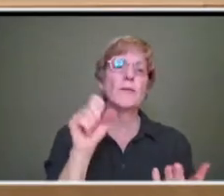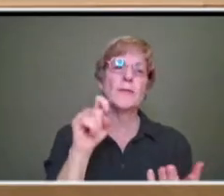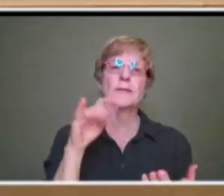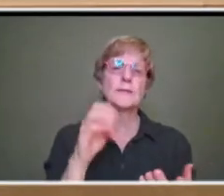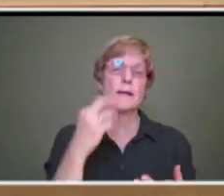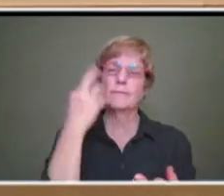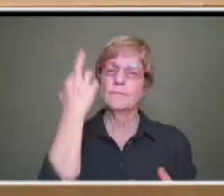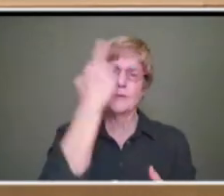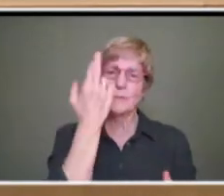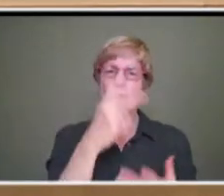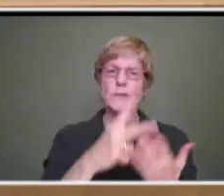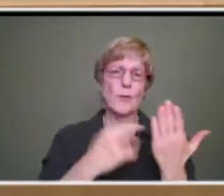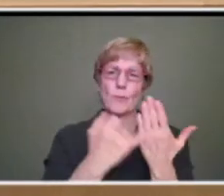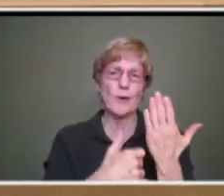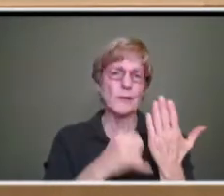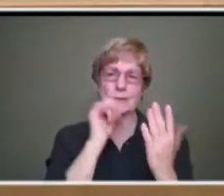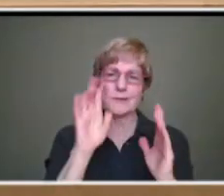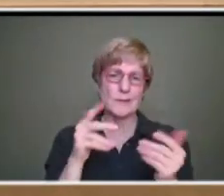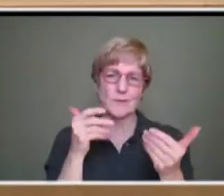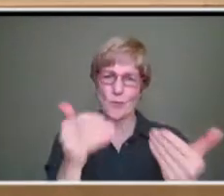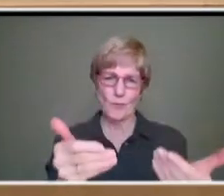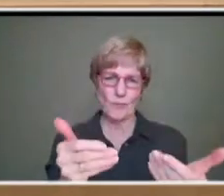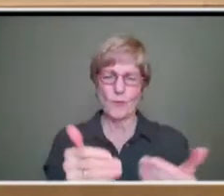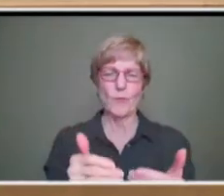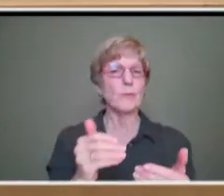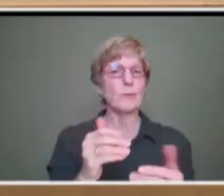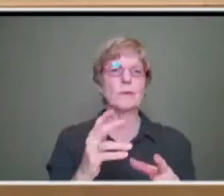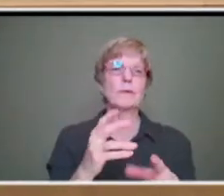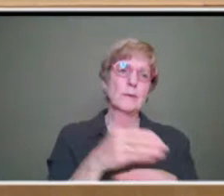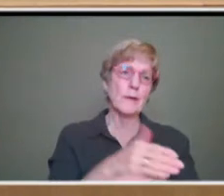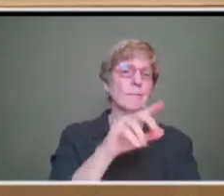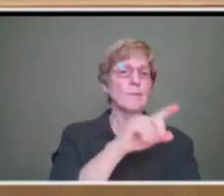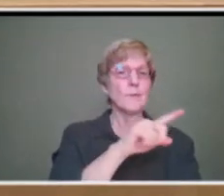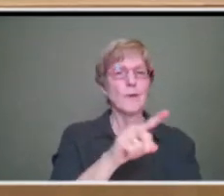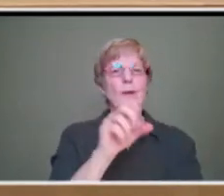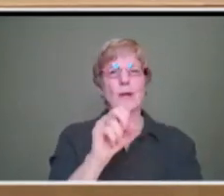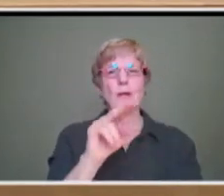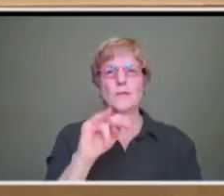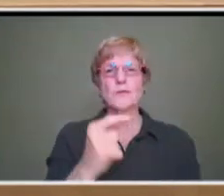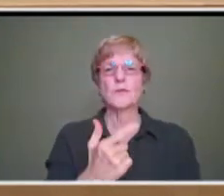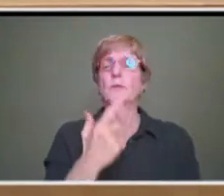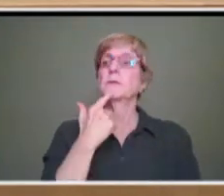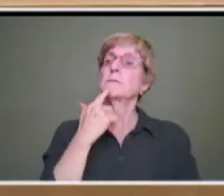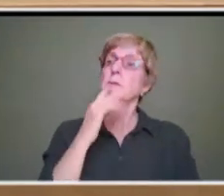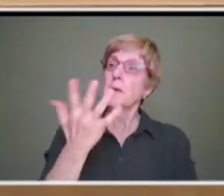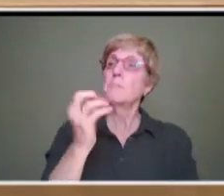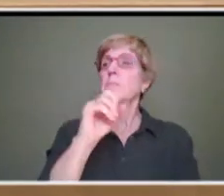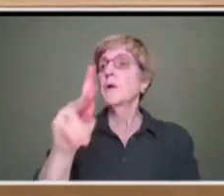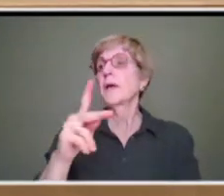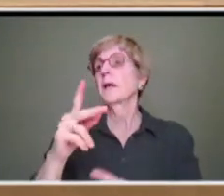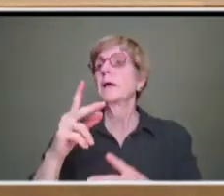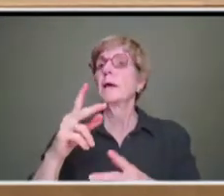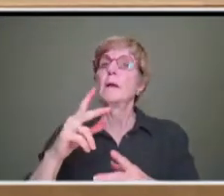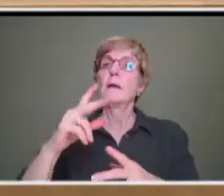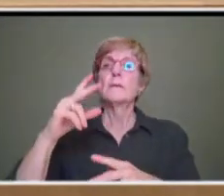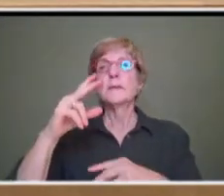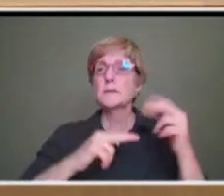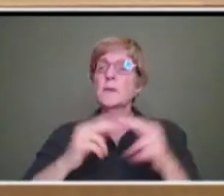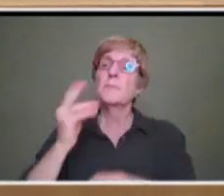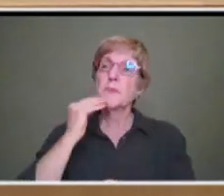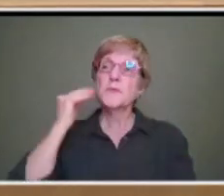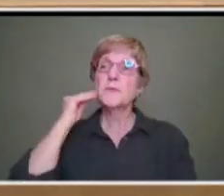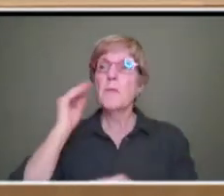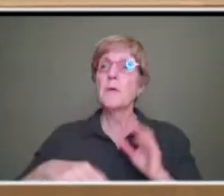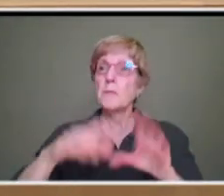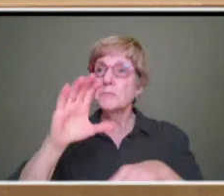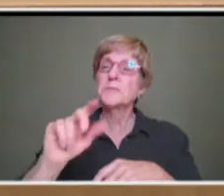that the project doesn't move forward after the rezoning is approved and somebody says hey I'm going to come back and let's build some multi-family on this parcel we would